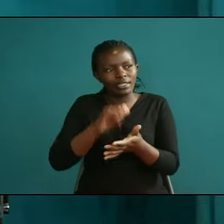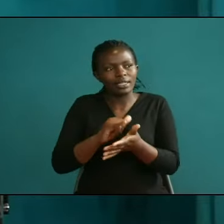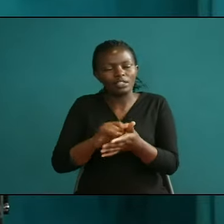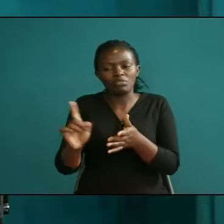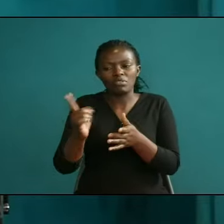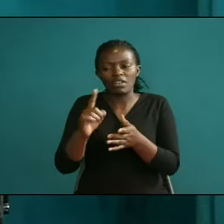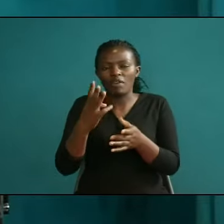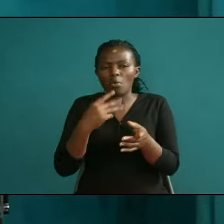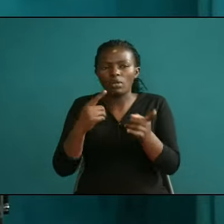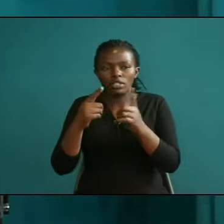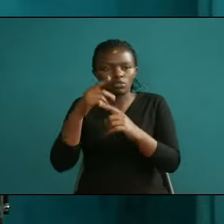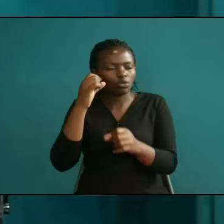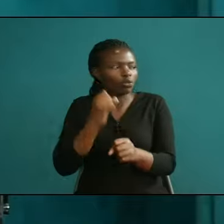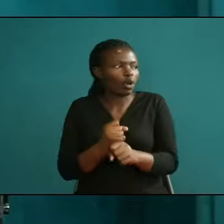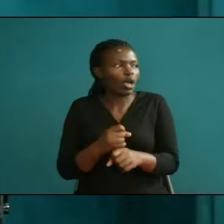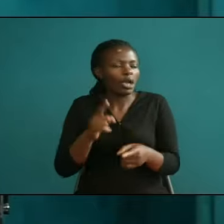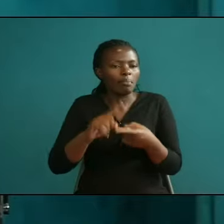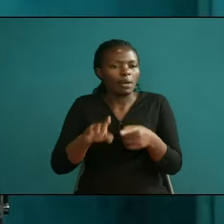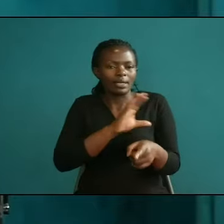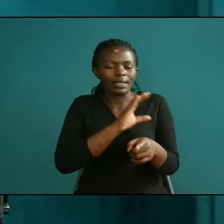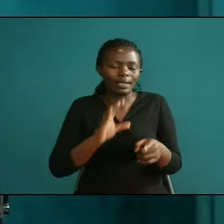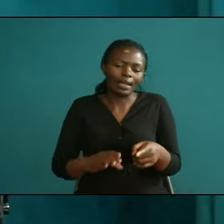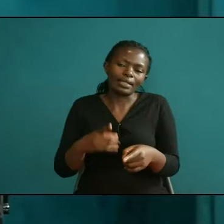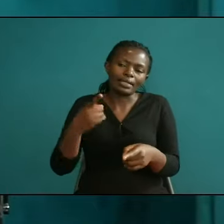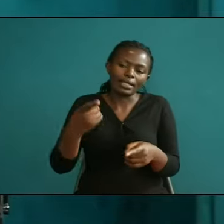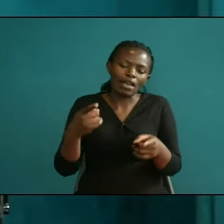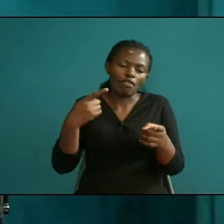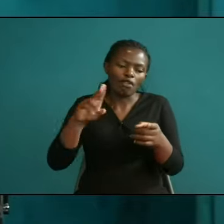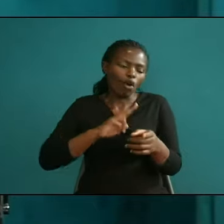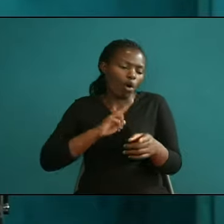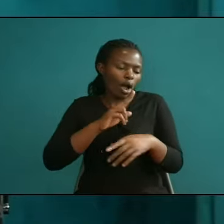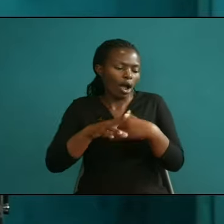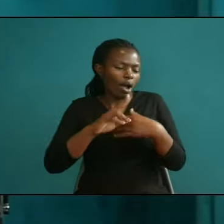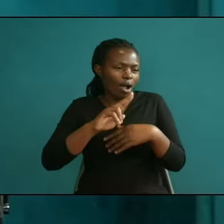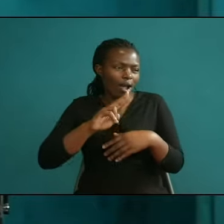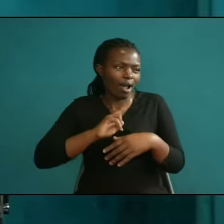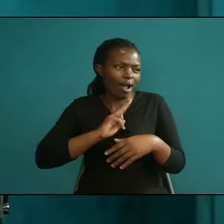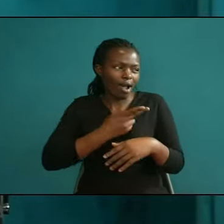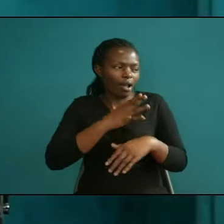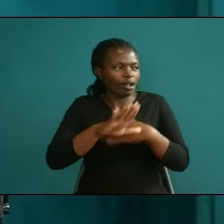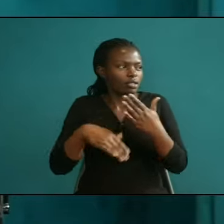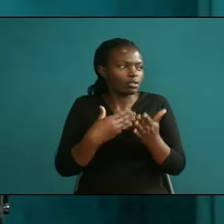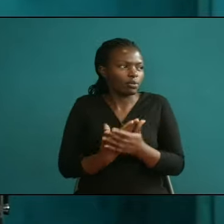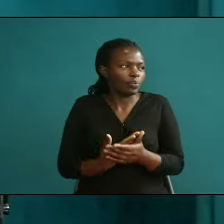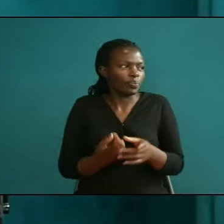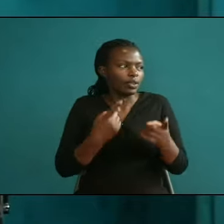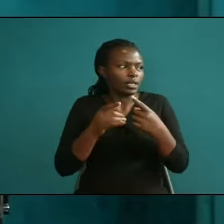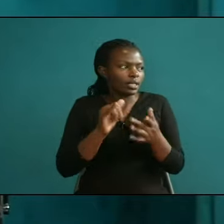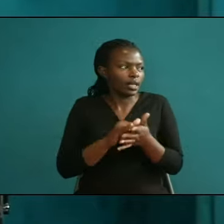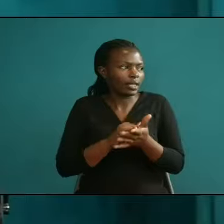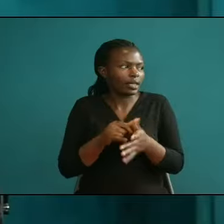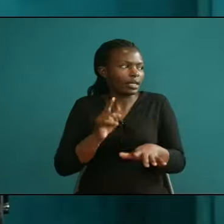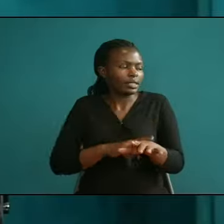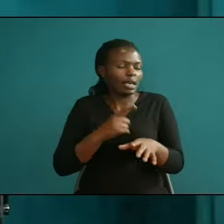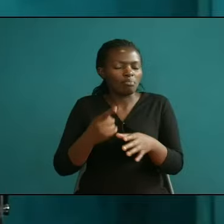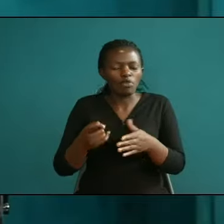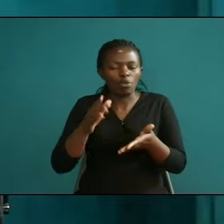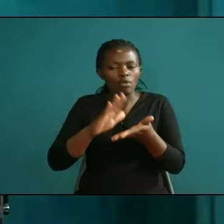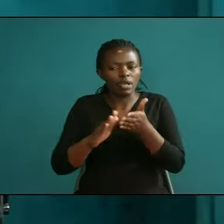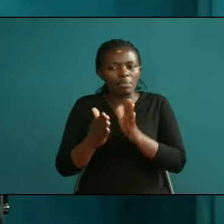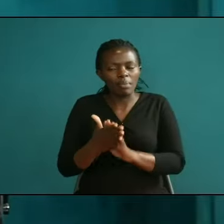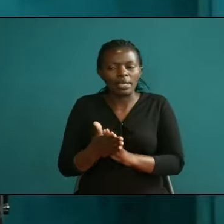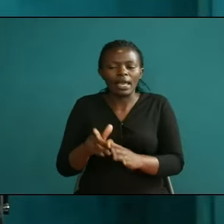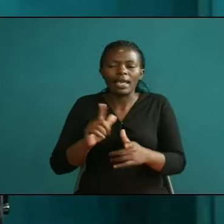never wanted to do. But Christ is there for us. He says that if you repent, he will blot the sins. He will cause